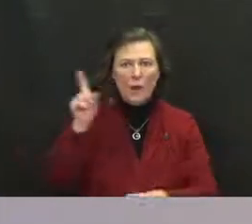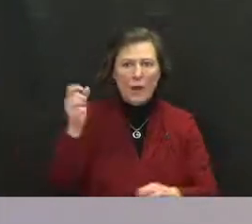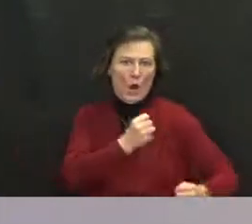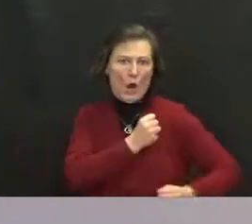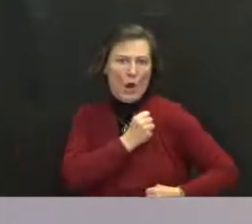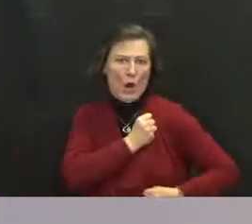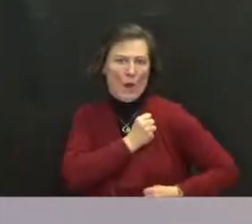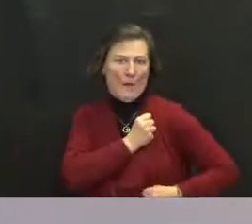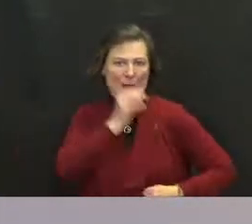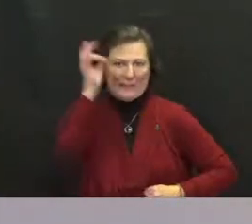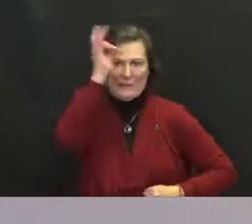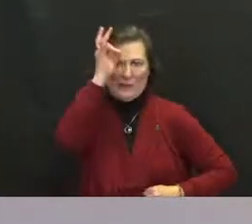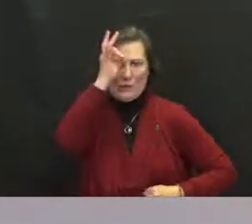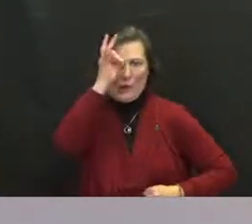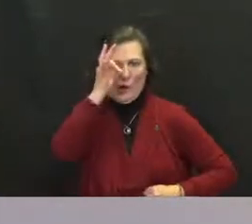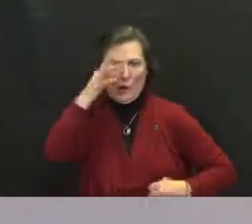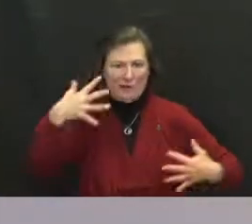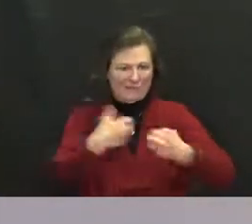clash by night."